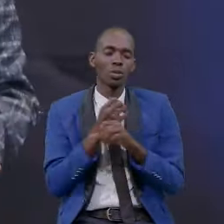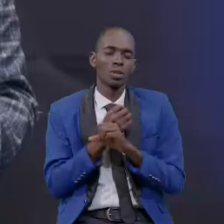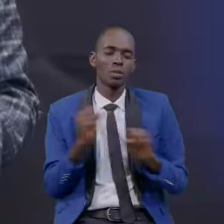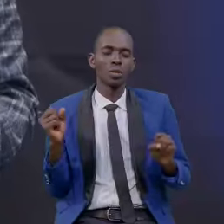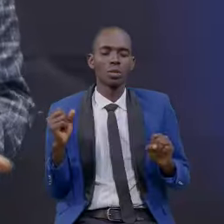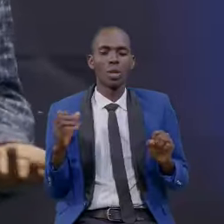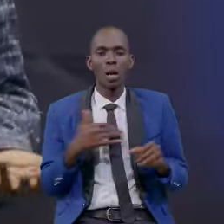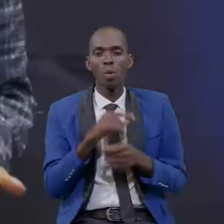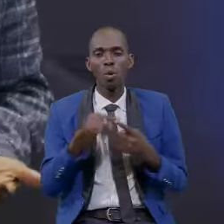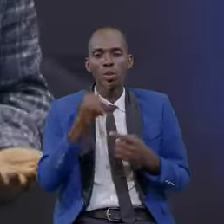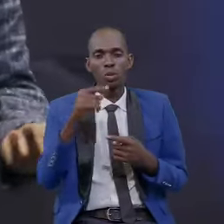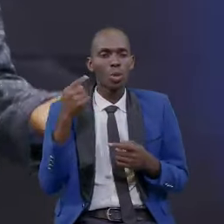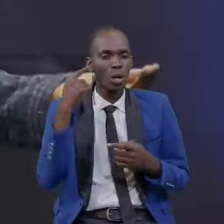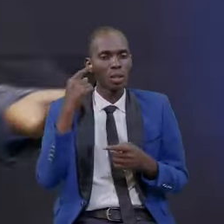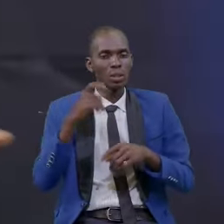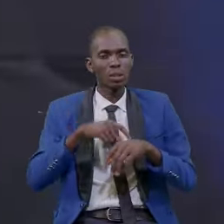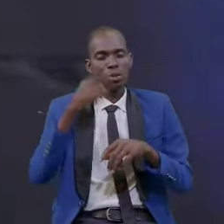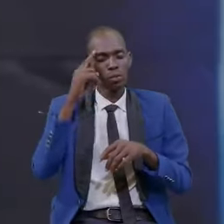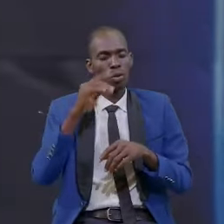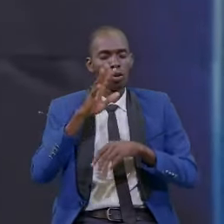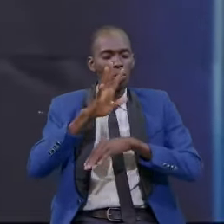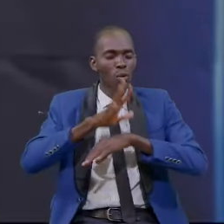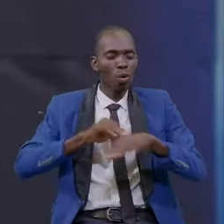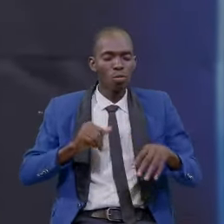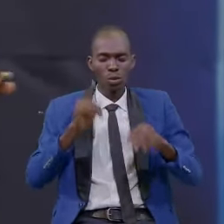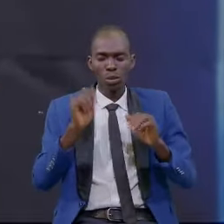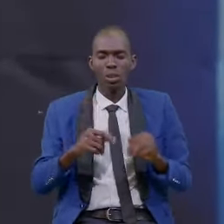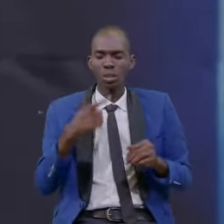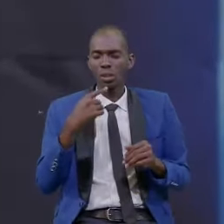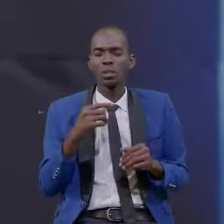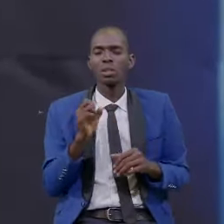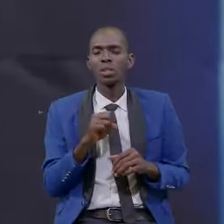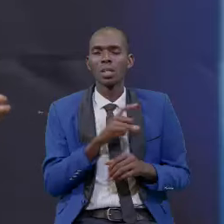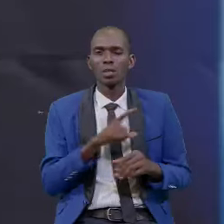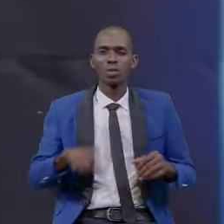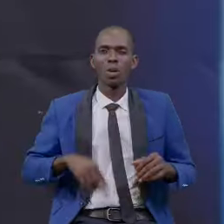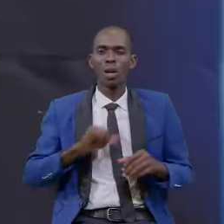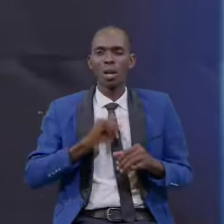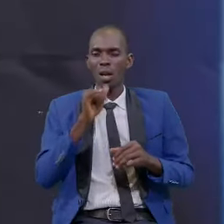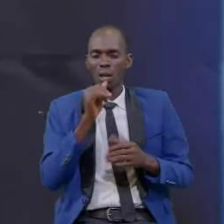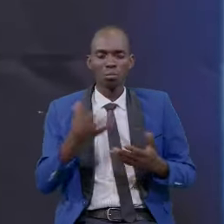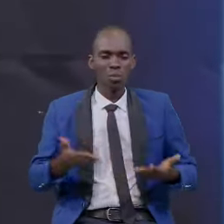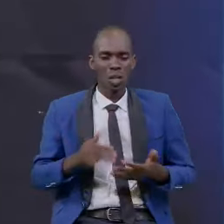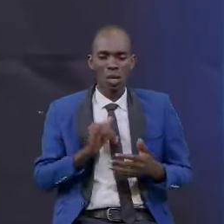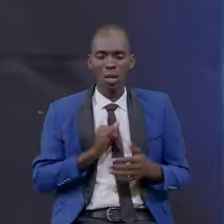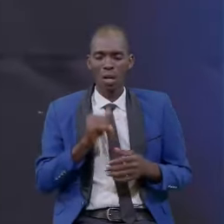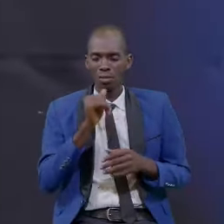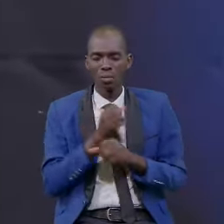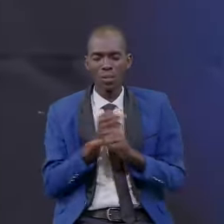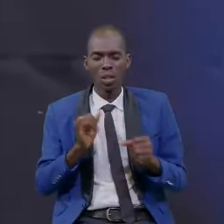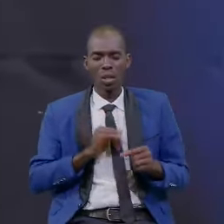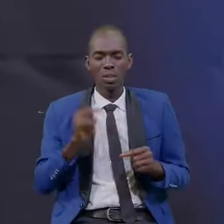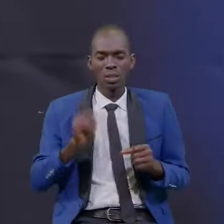I'm here, I'm a sinner, I need salvation, I'm sick, I need healing, I'm bound,